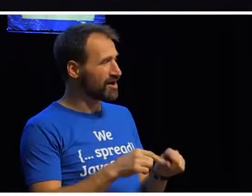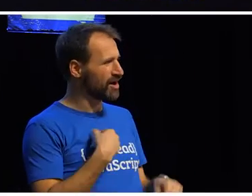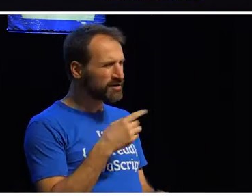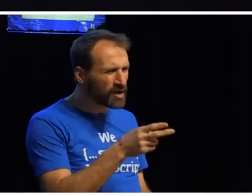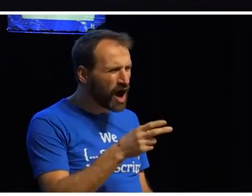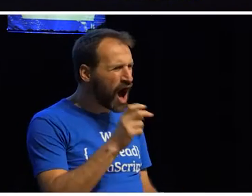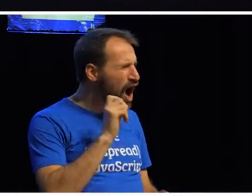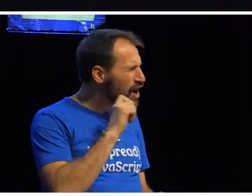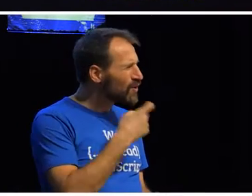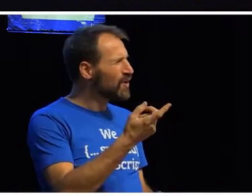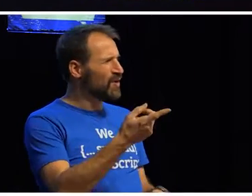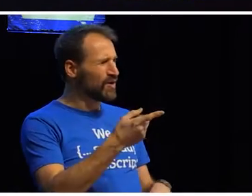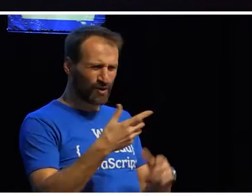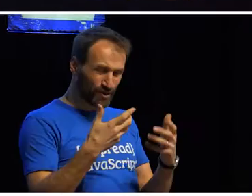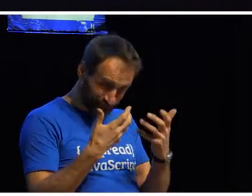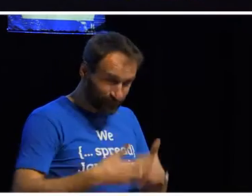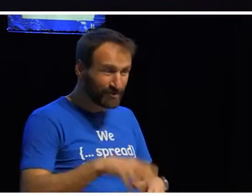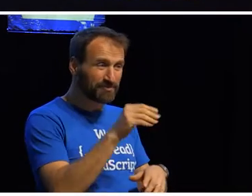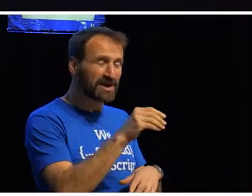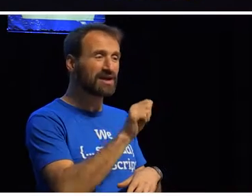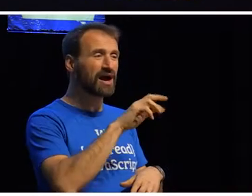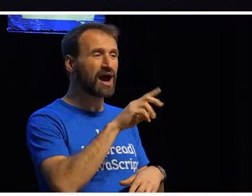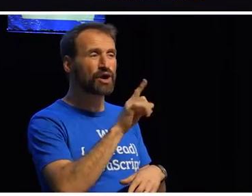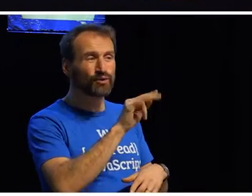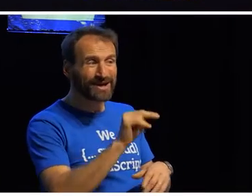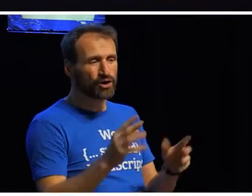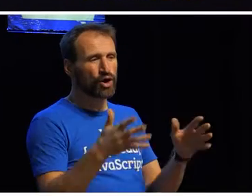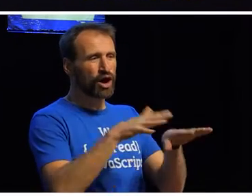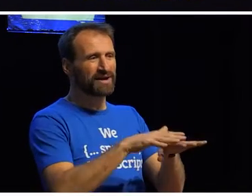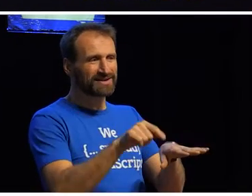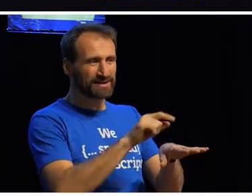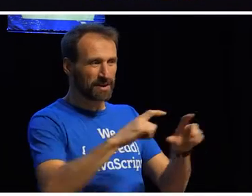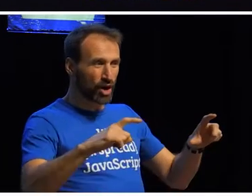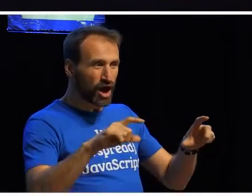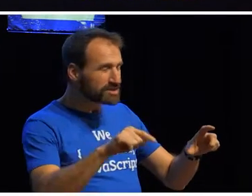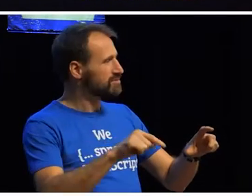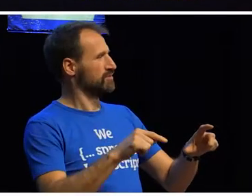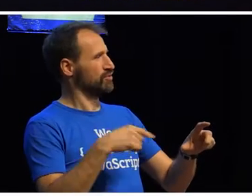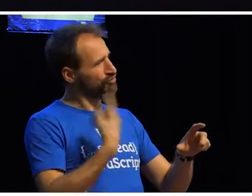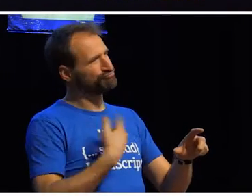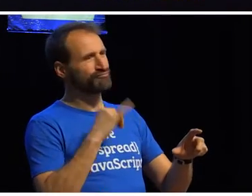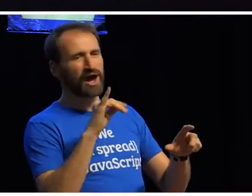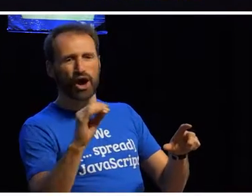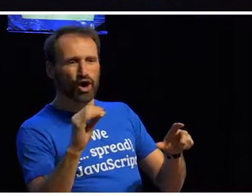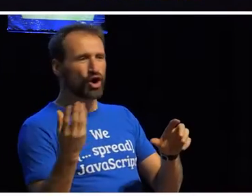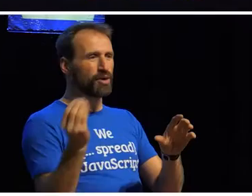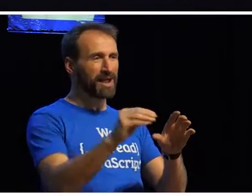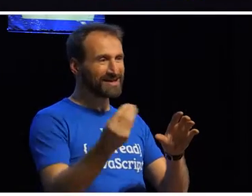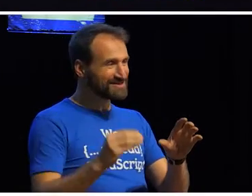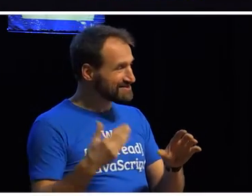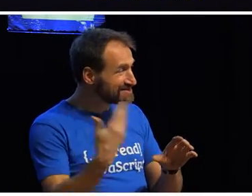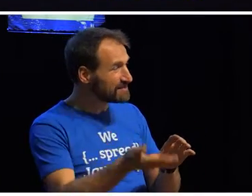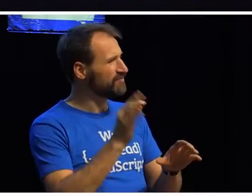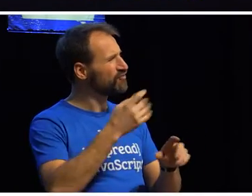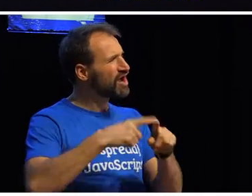and it works with Arduino and Arduino compatible boards. And when you're using I/O plugins, you can use for Raspberry Pi and